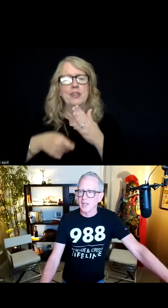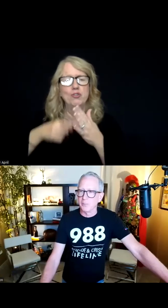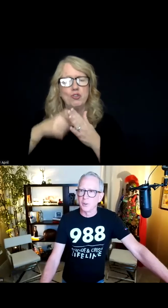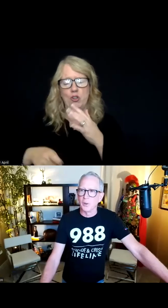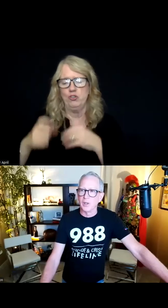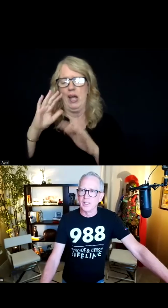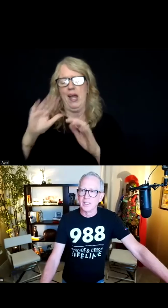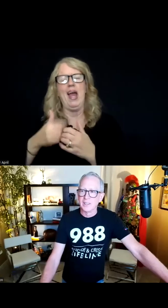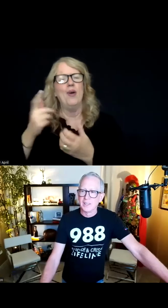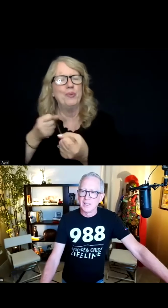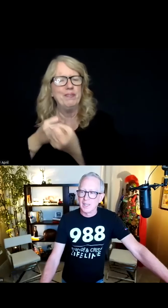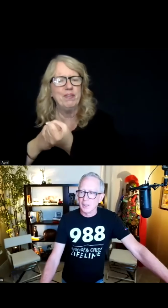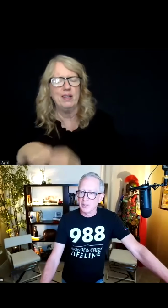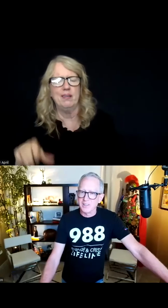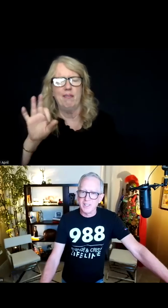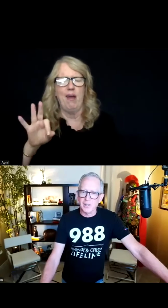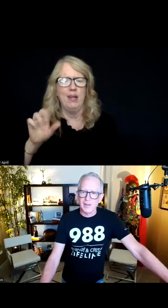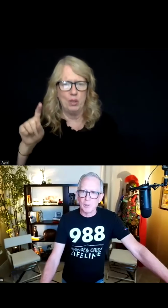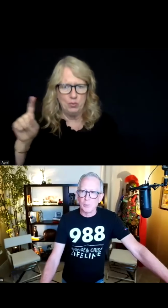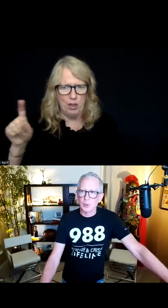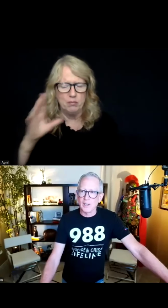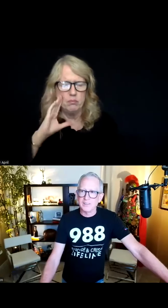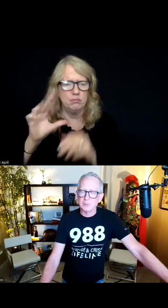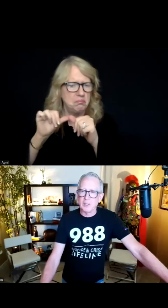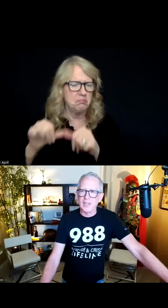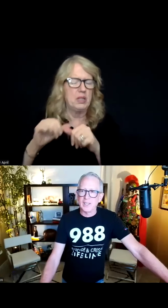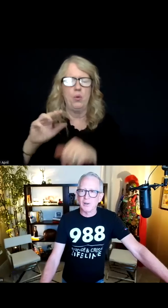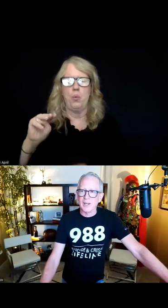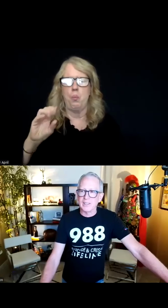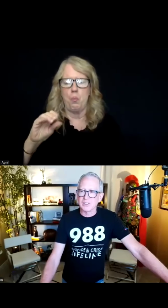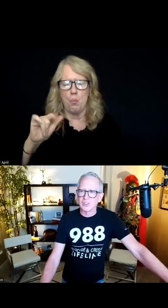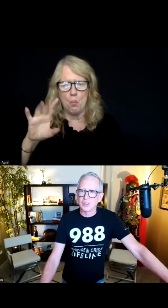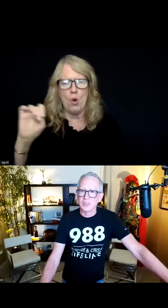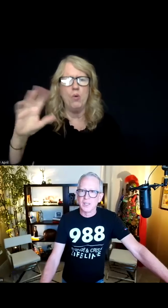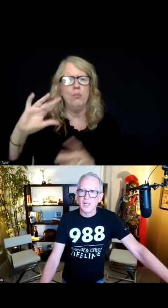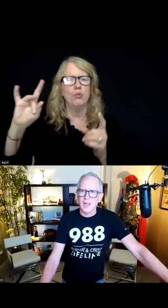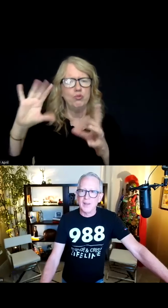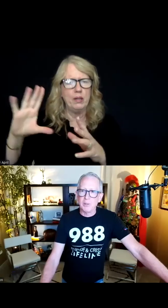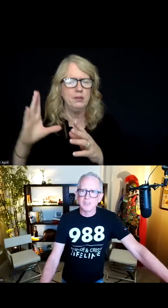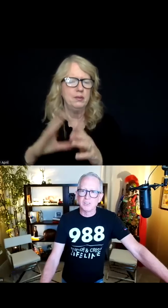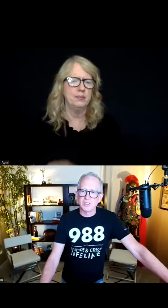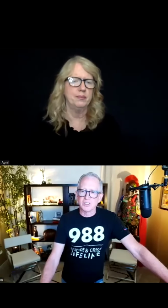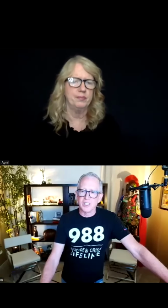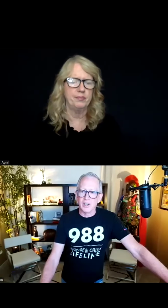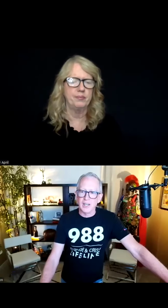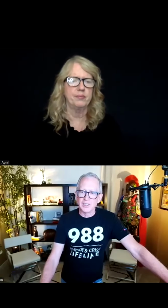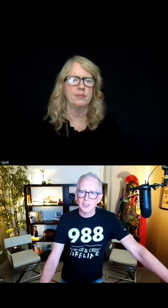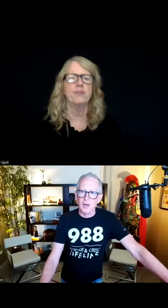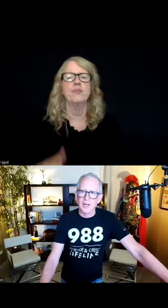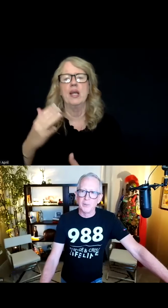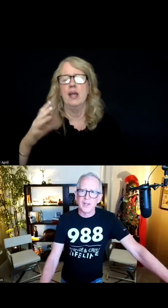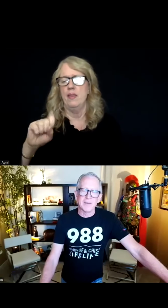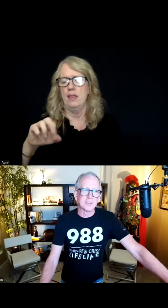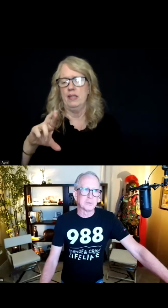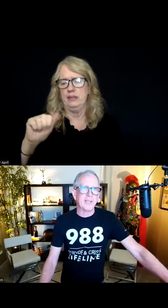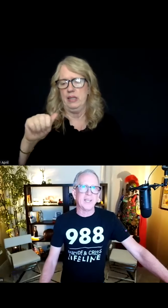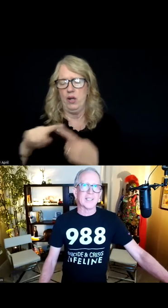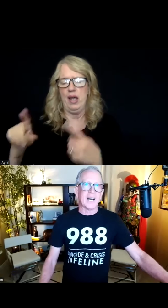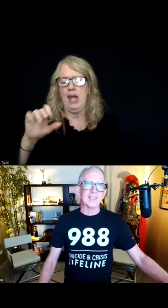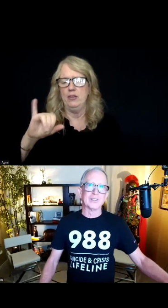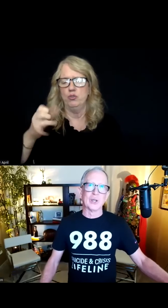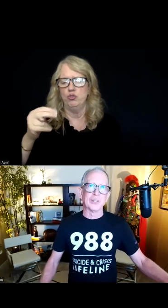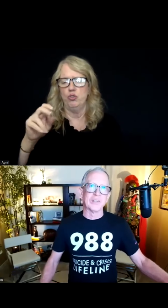fund 911. We continue to have mobile crisis planning grants. And that brings us to Sarah and Joanna with